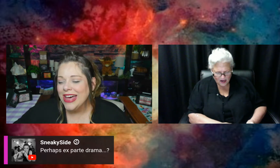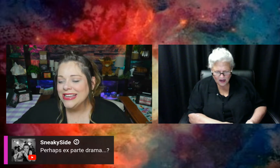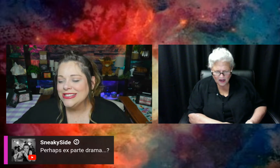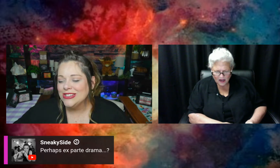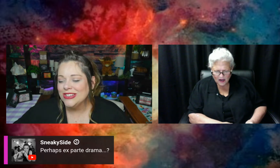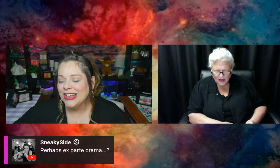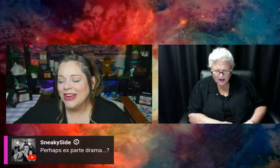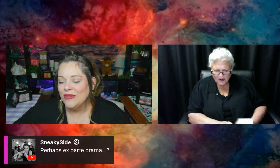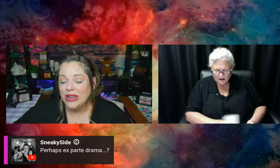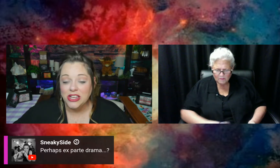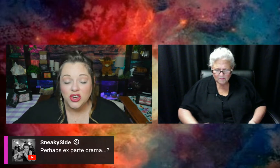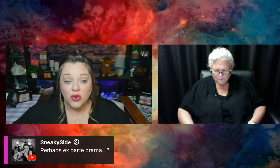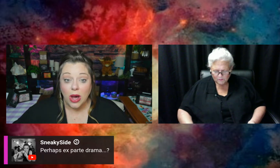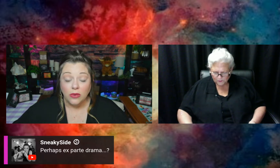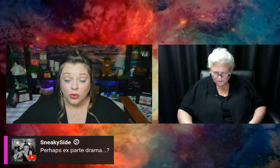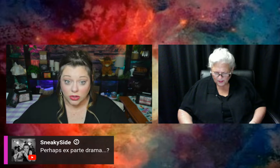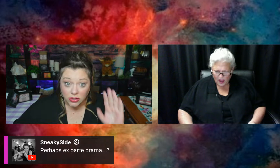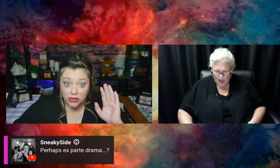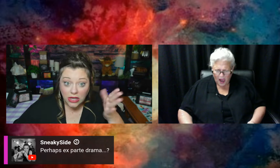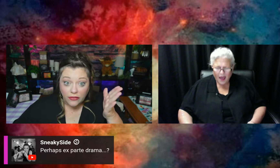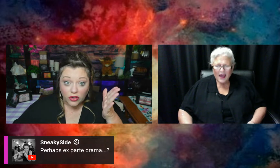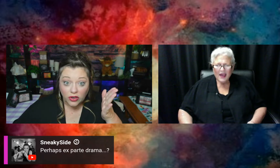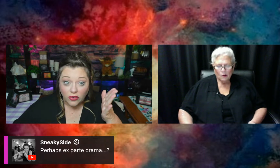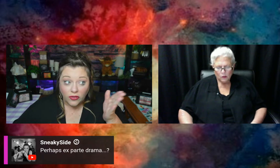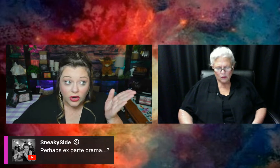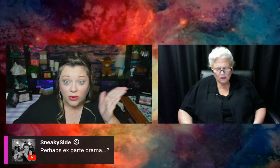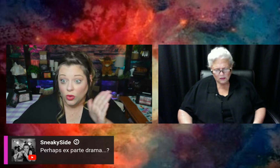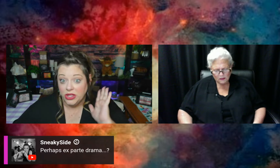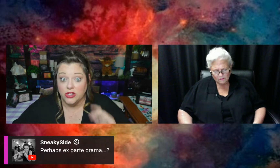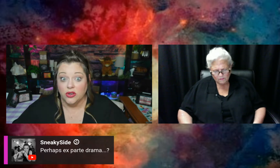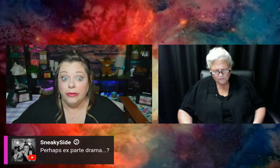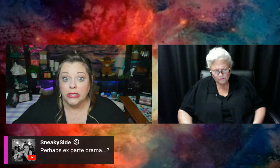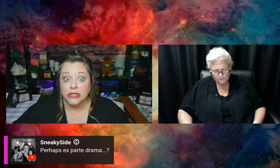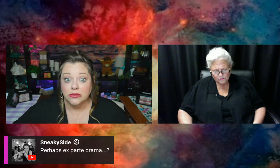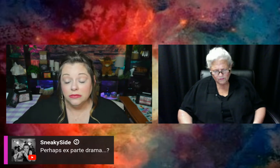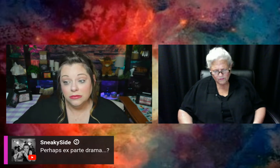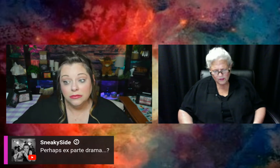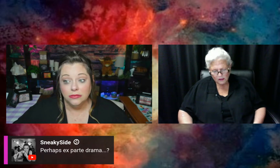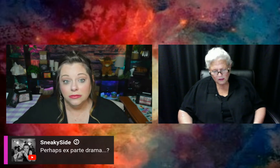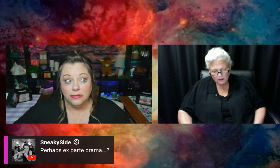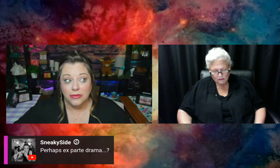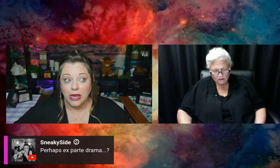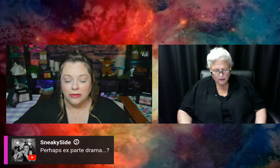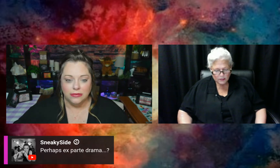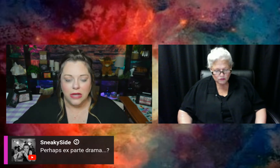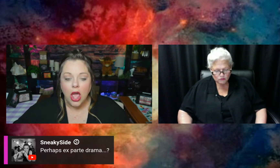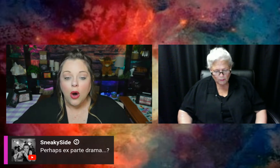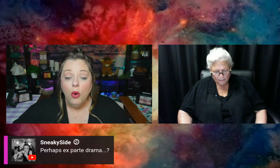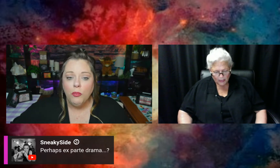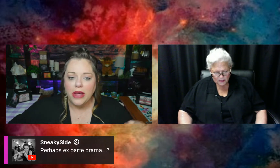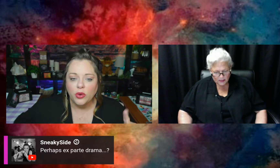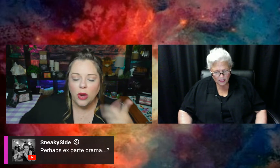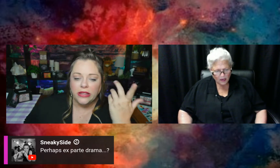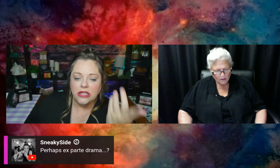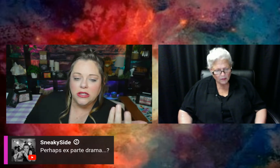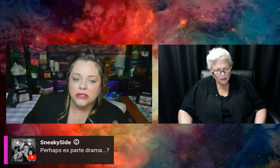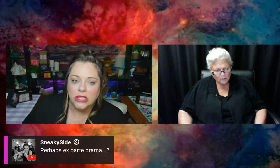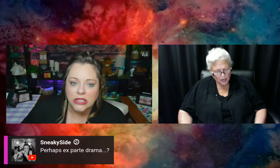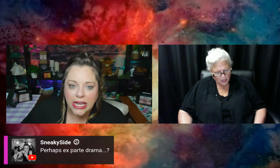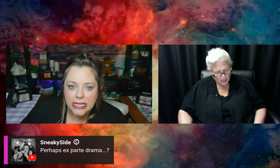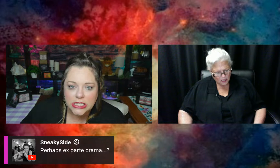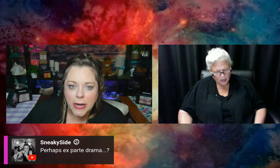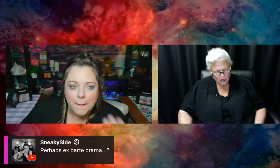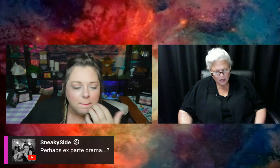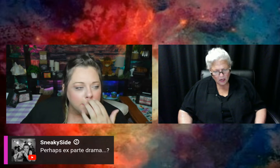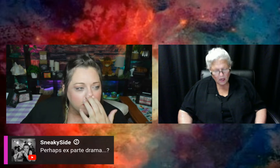Oh, that is good. I will never forget what that term is. Oh, by the way, the Young